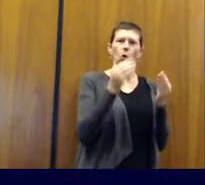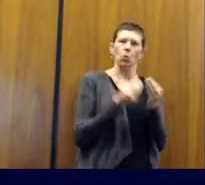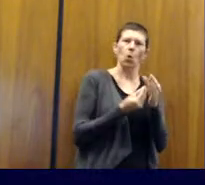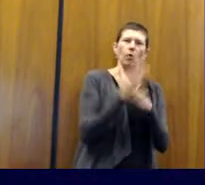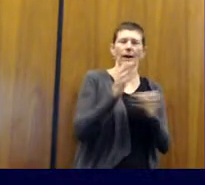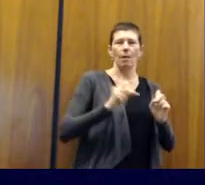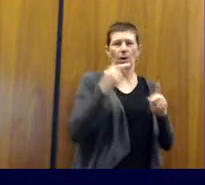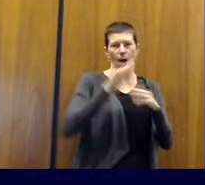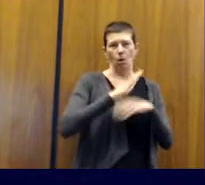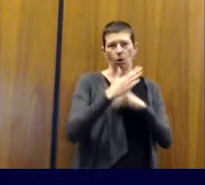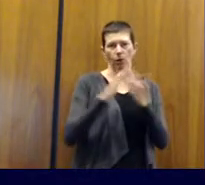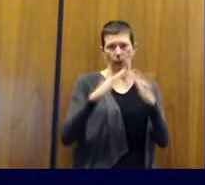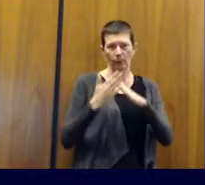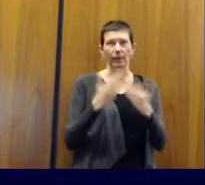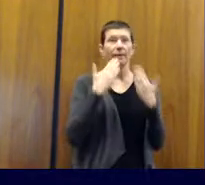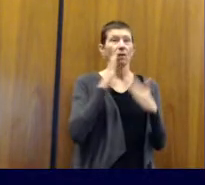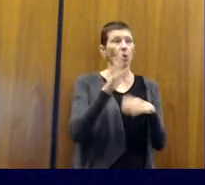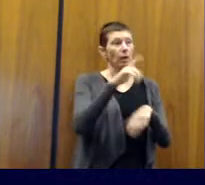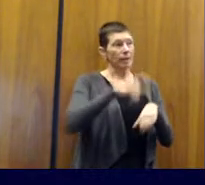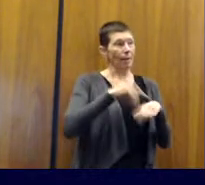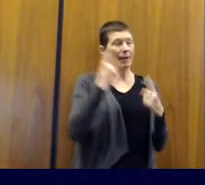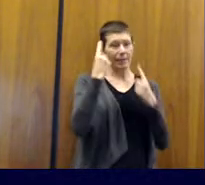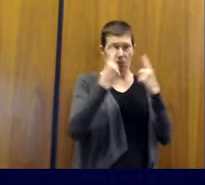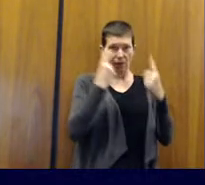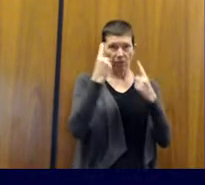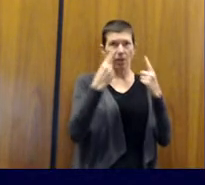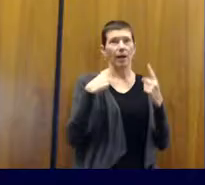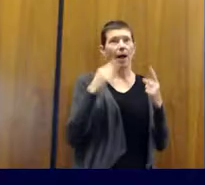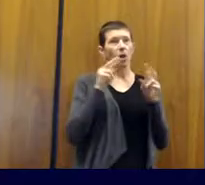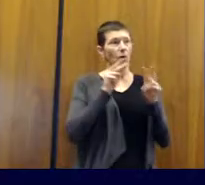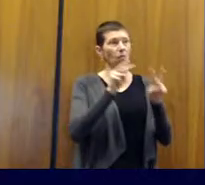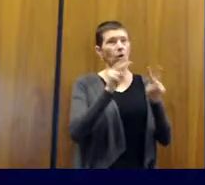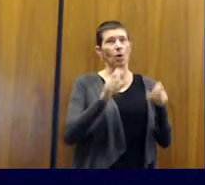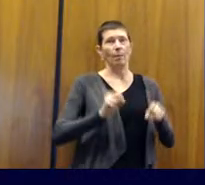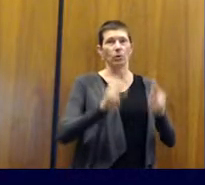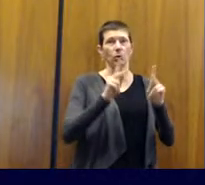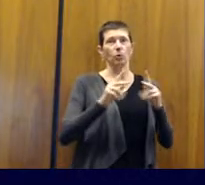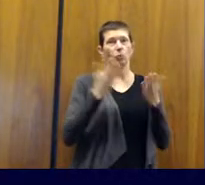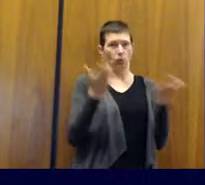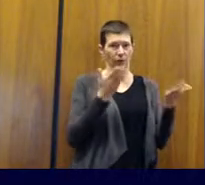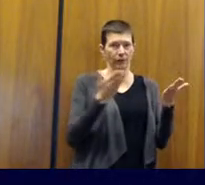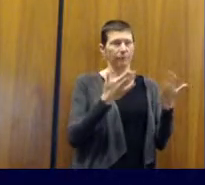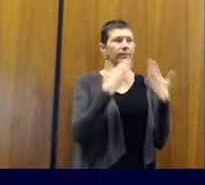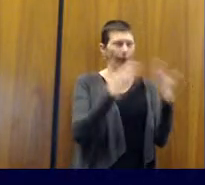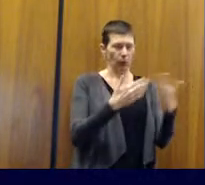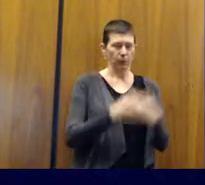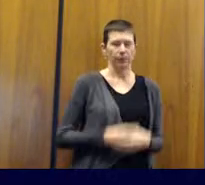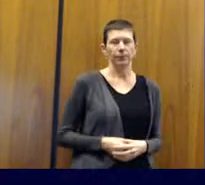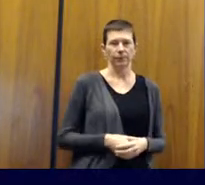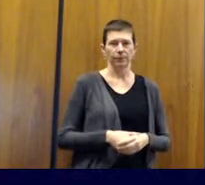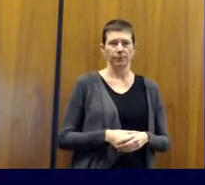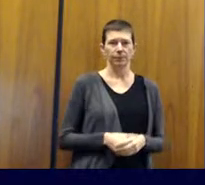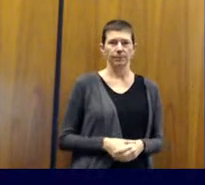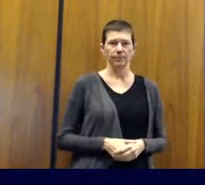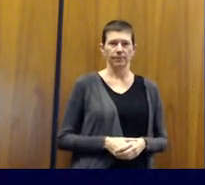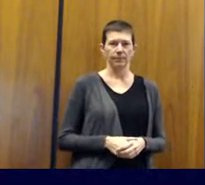community. Thank you for your time and consideration, and I look forward to the opportunity to serve. Thank you.